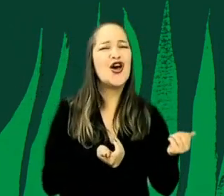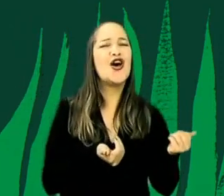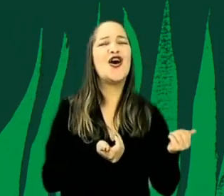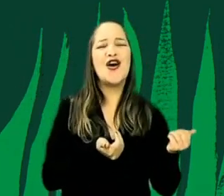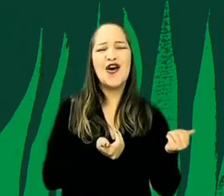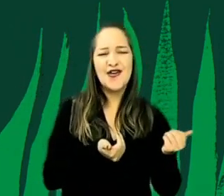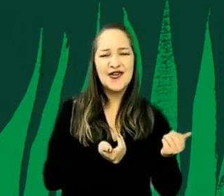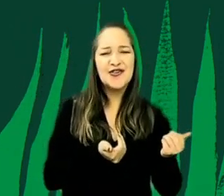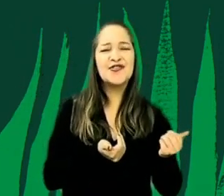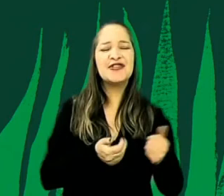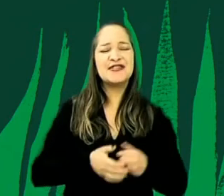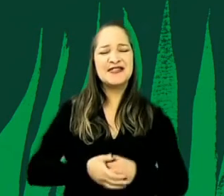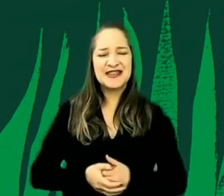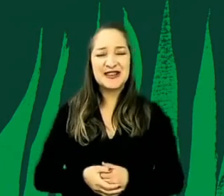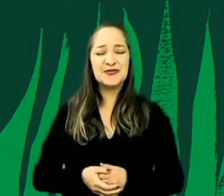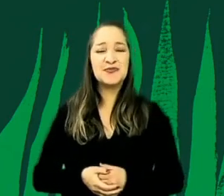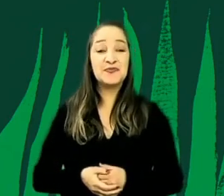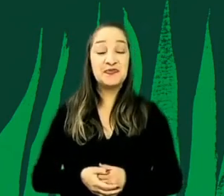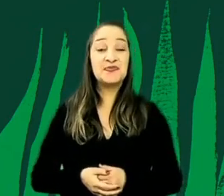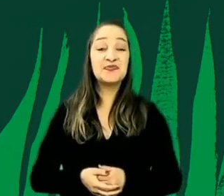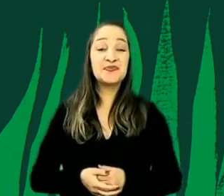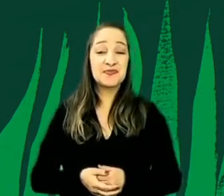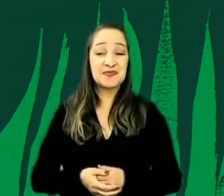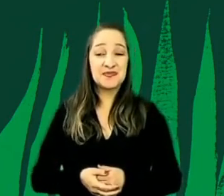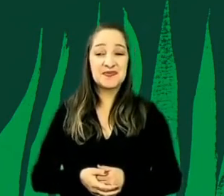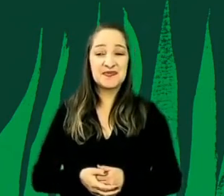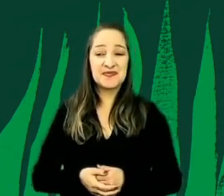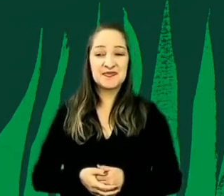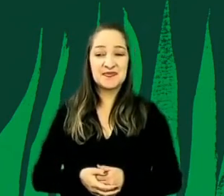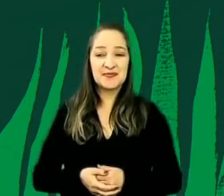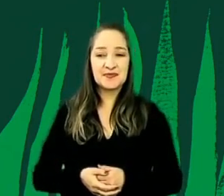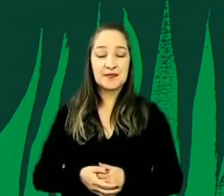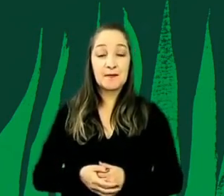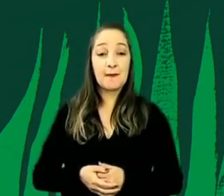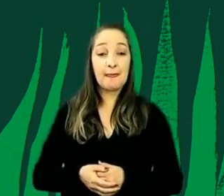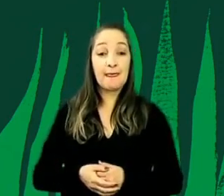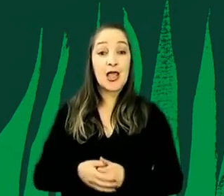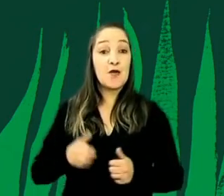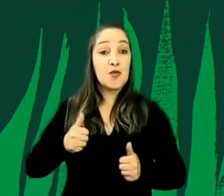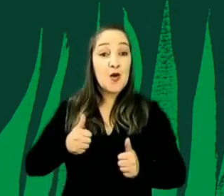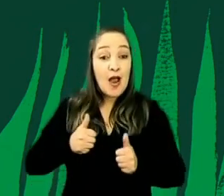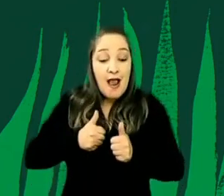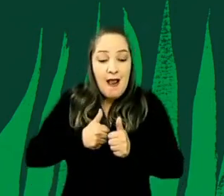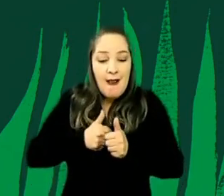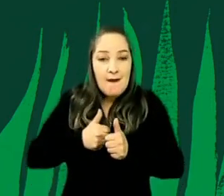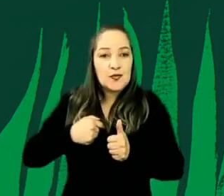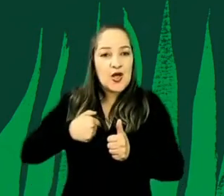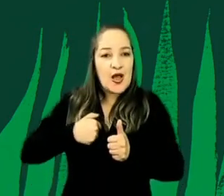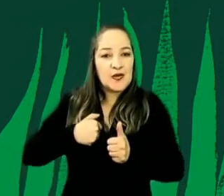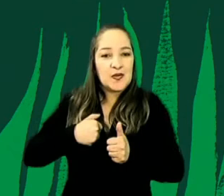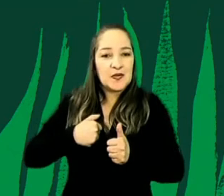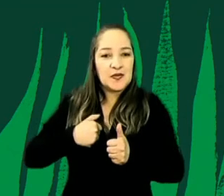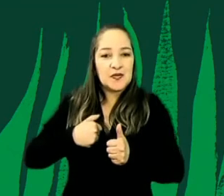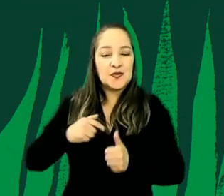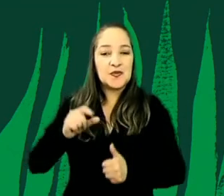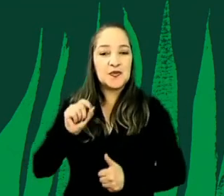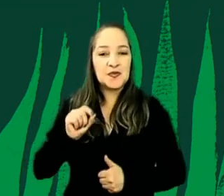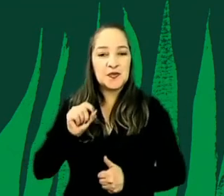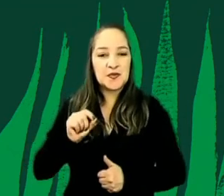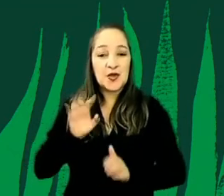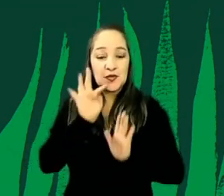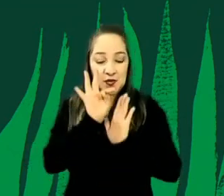very young child still at the time. And when I saw The Color Purple, and what I feel is draws